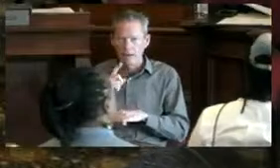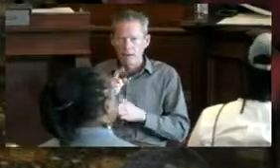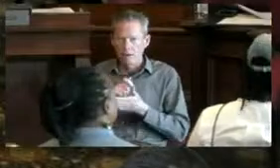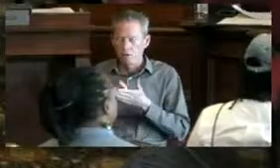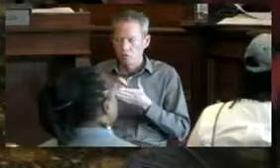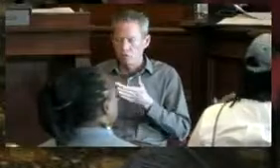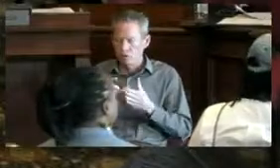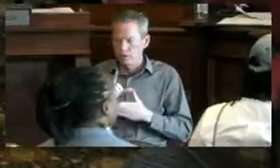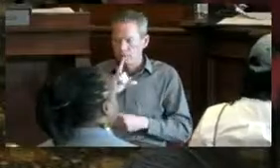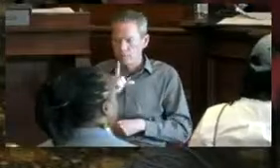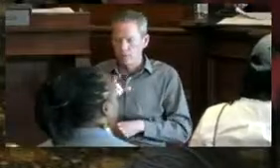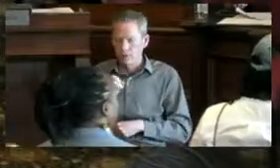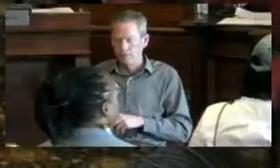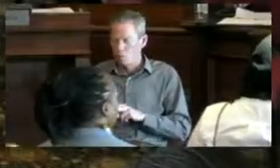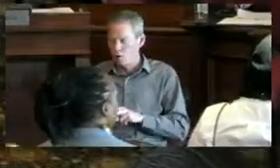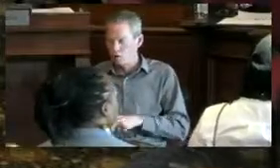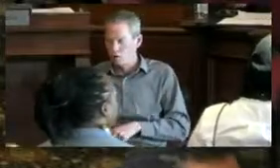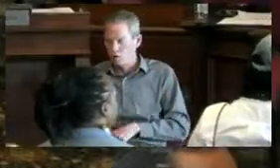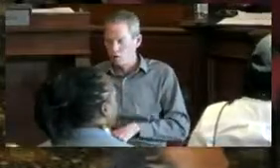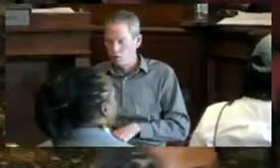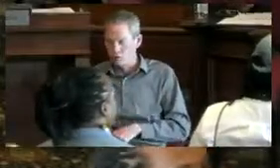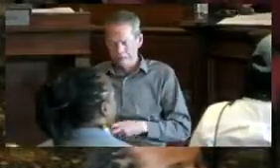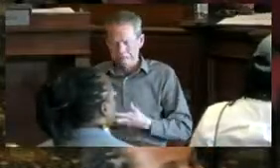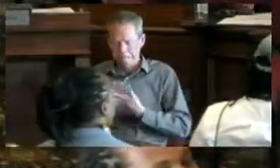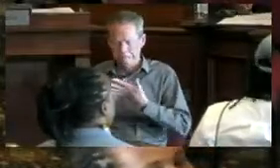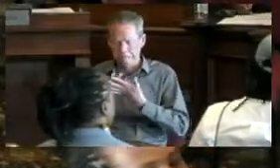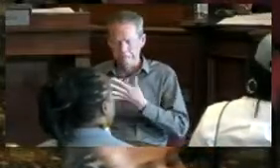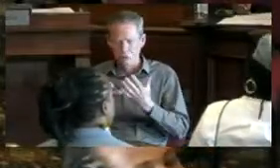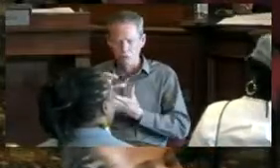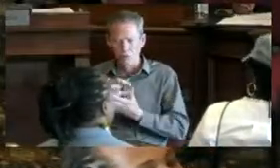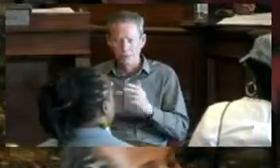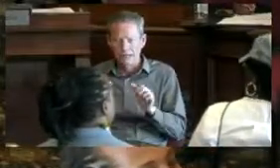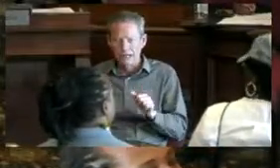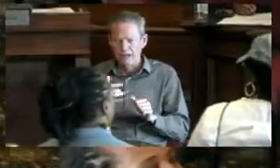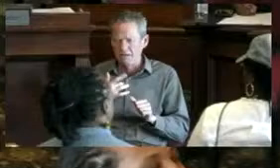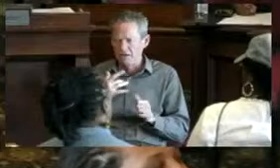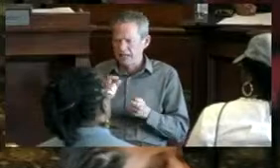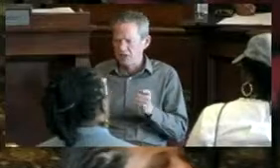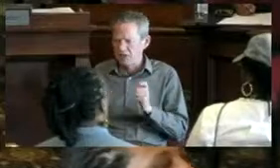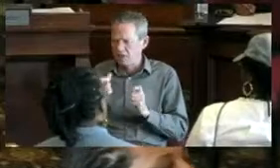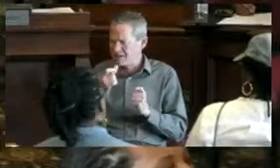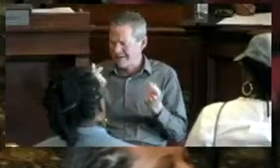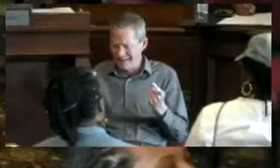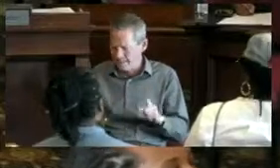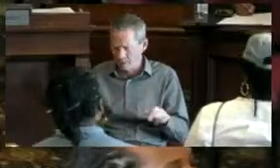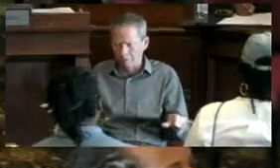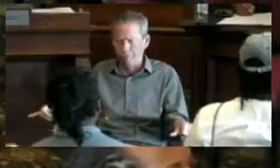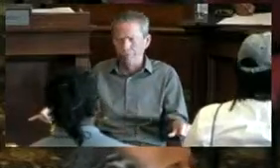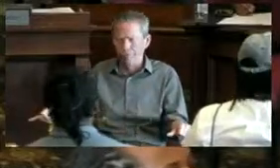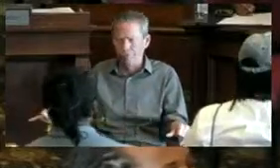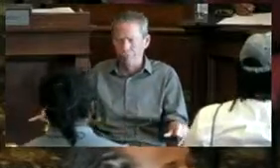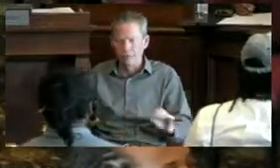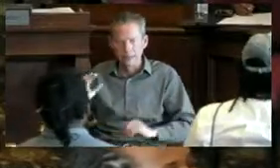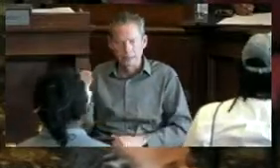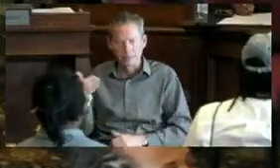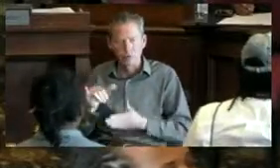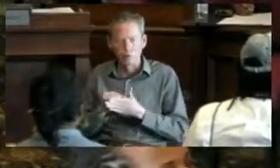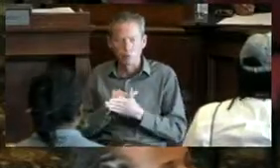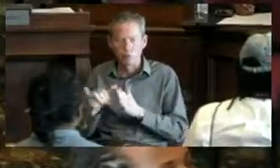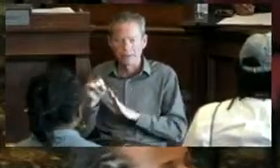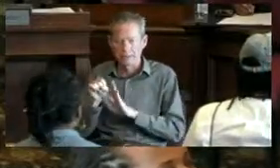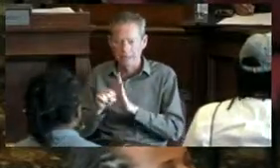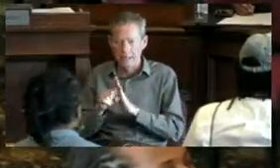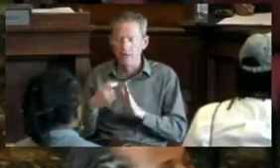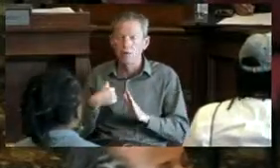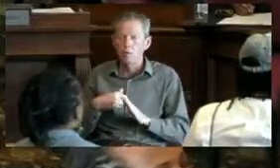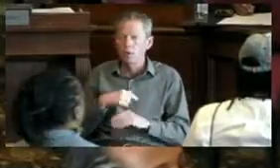journalism is real. If you're watching the news, it's noisy. And it feels like change is not happening in New York. We were